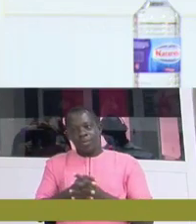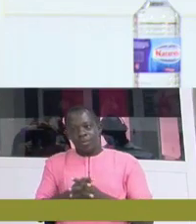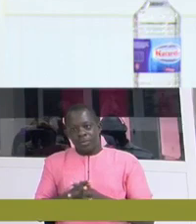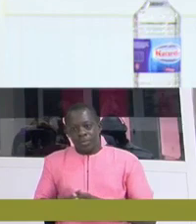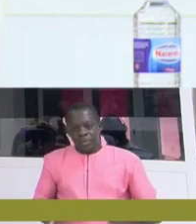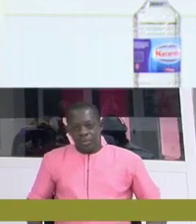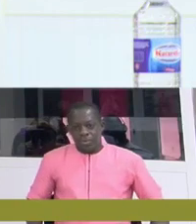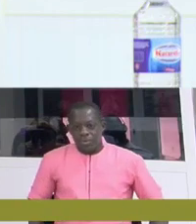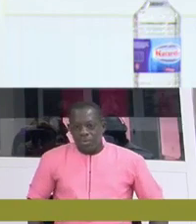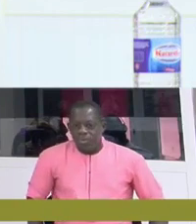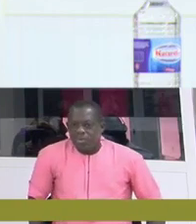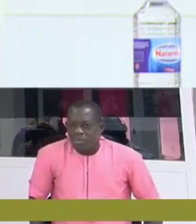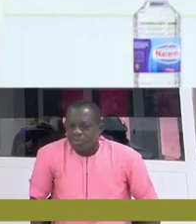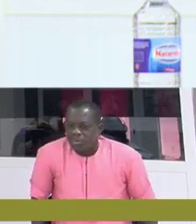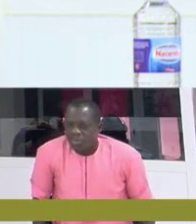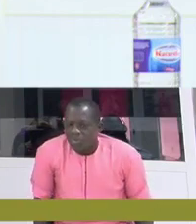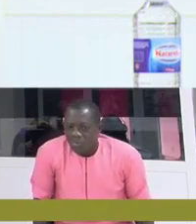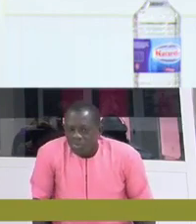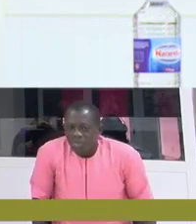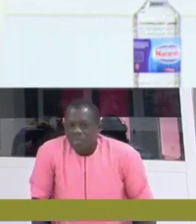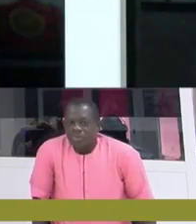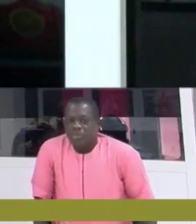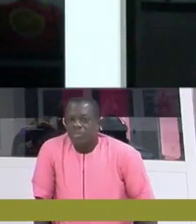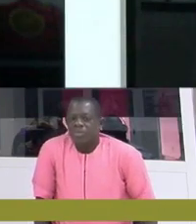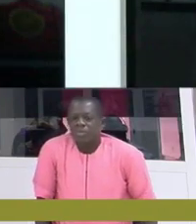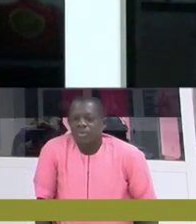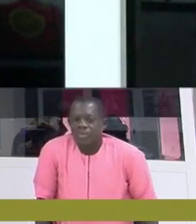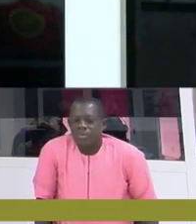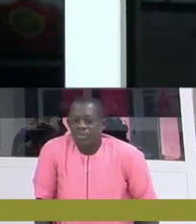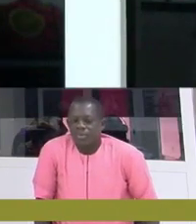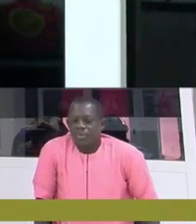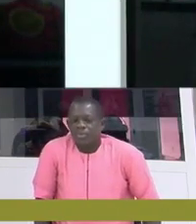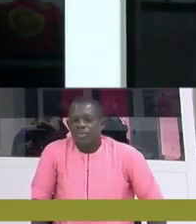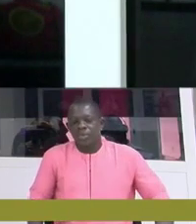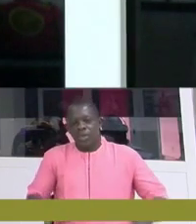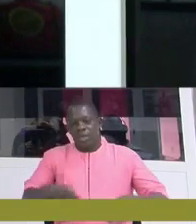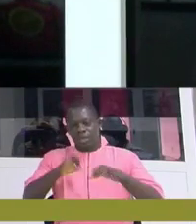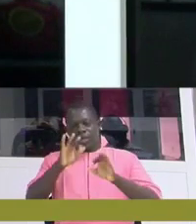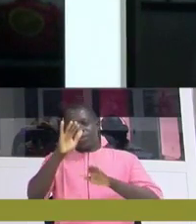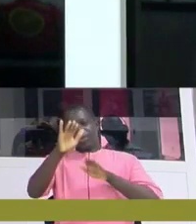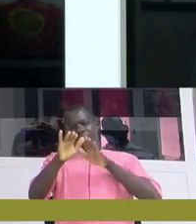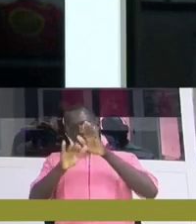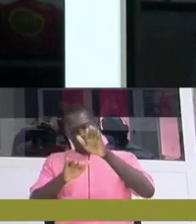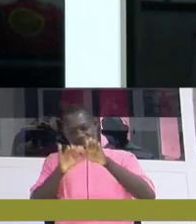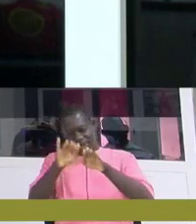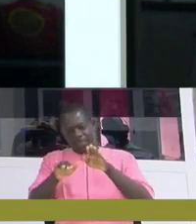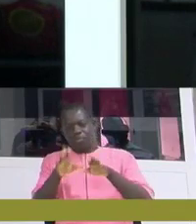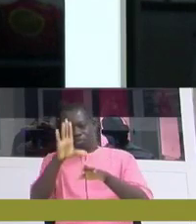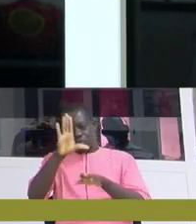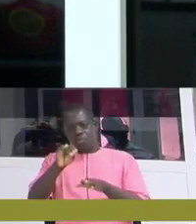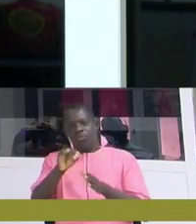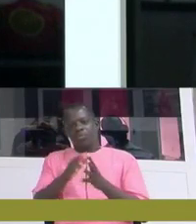that was what he did. Take it step by step. Atar domanding, domanding.